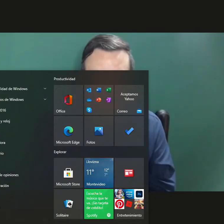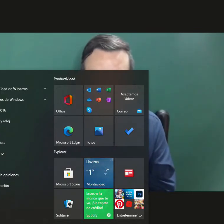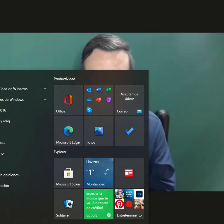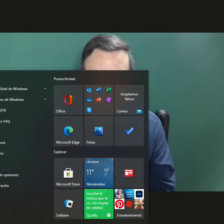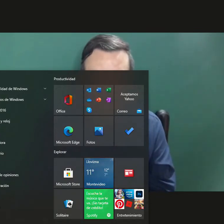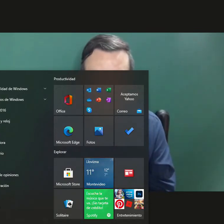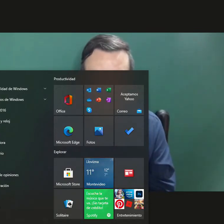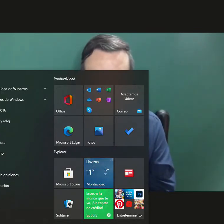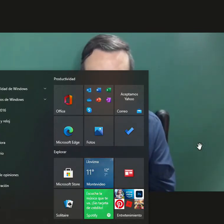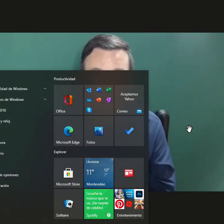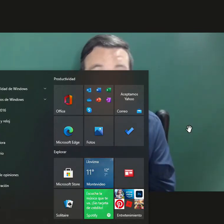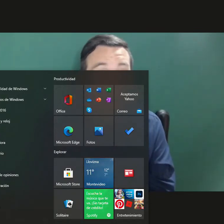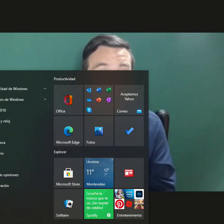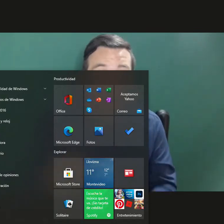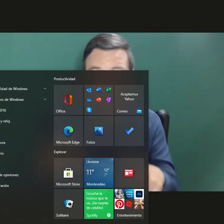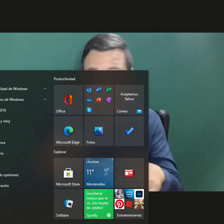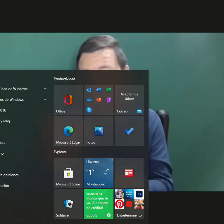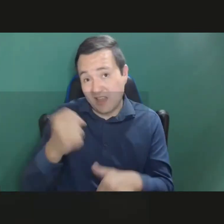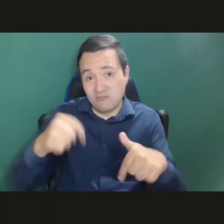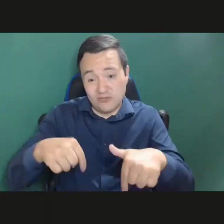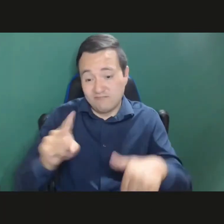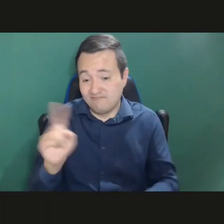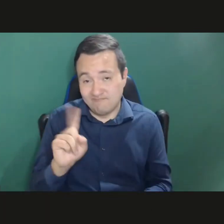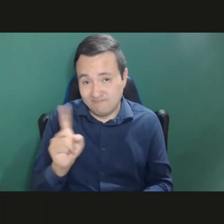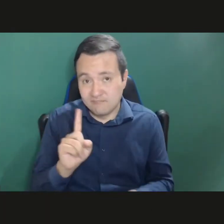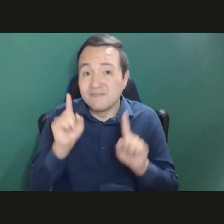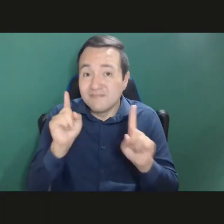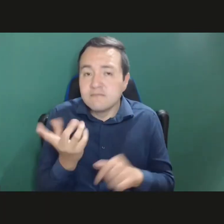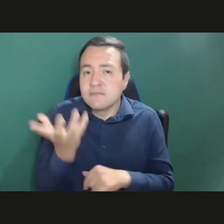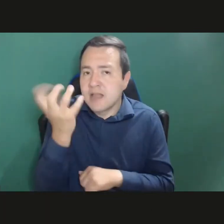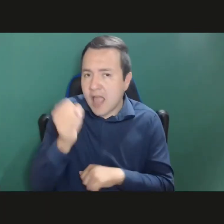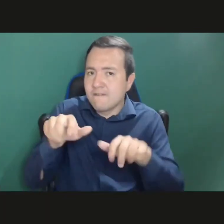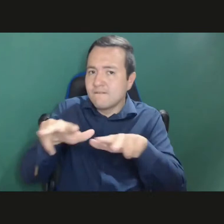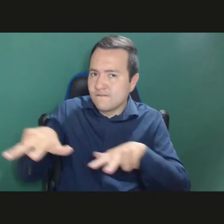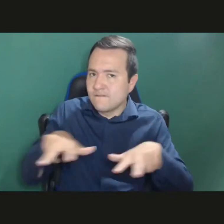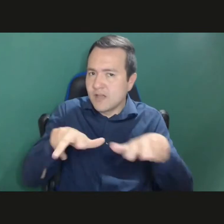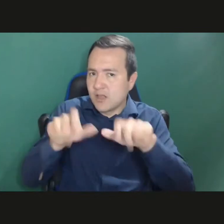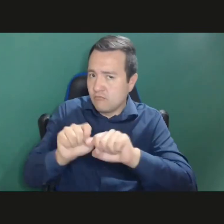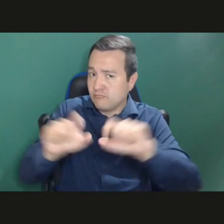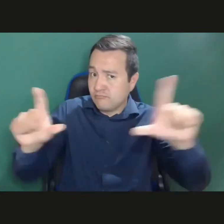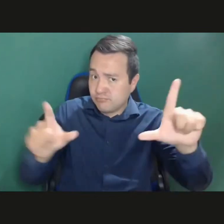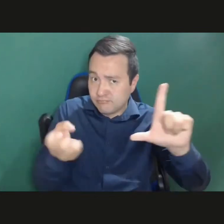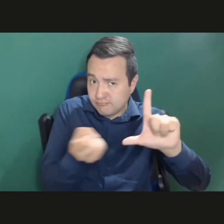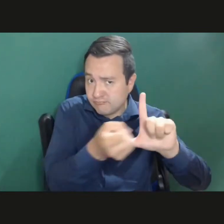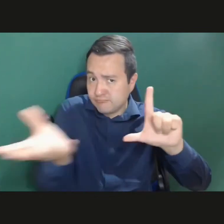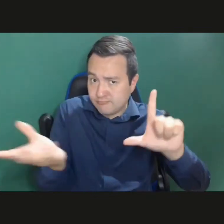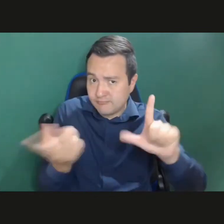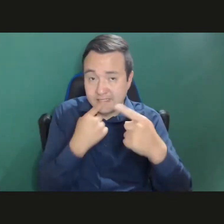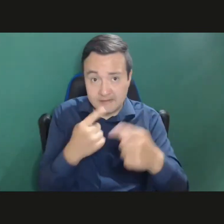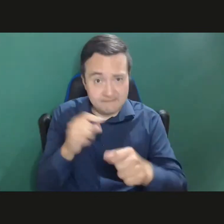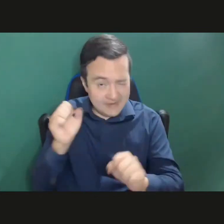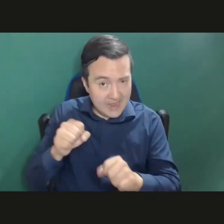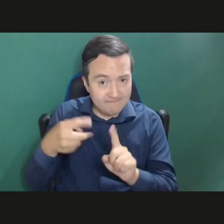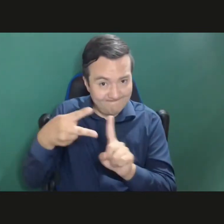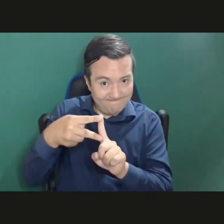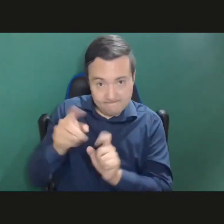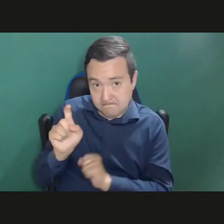we'll hear a video recording of his remarks. So I'm going to hand over now for the video recording.